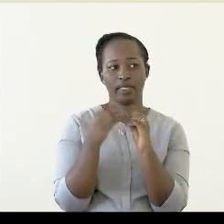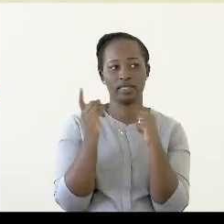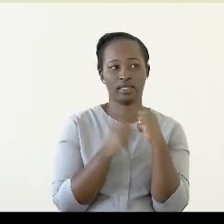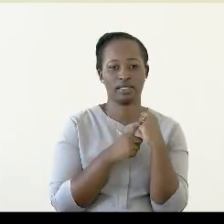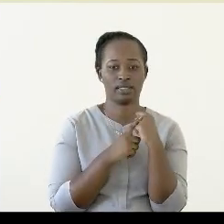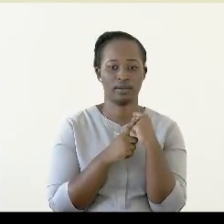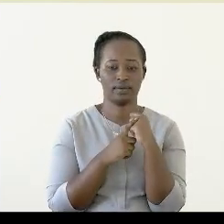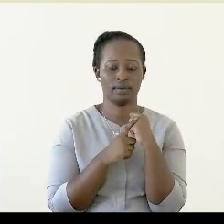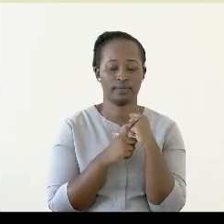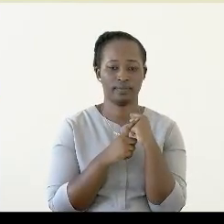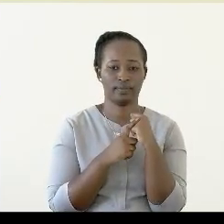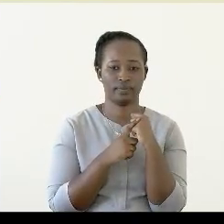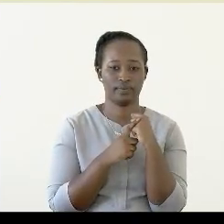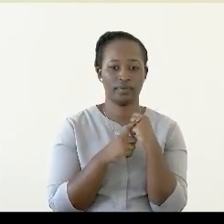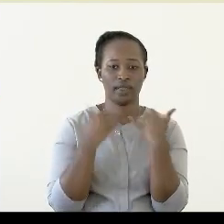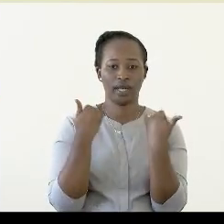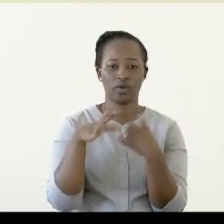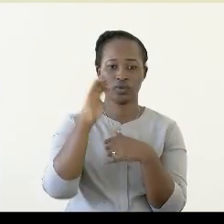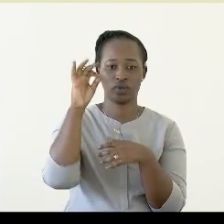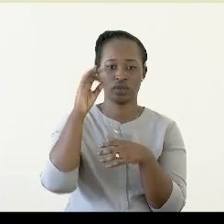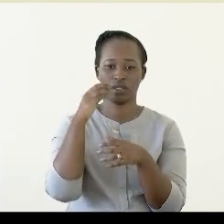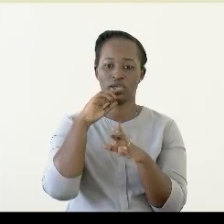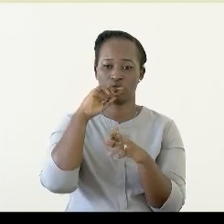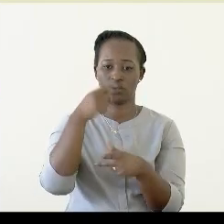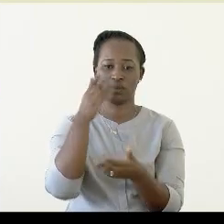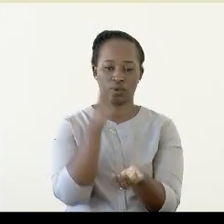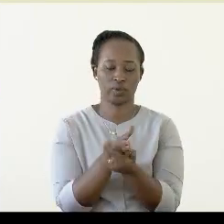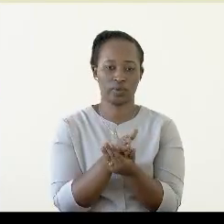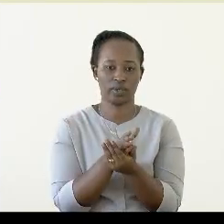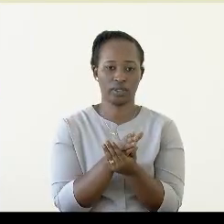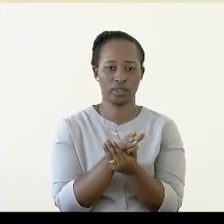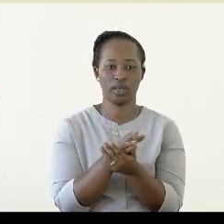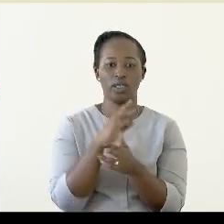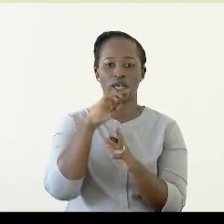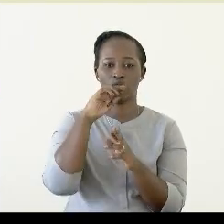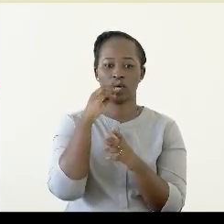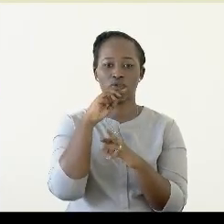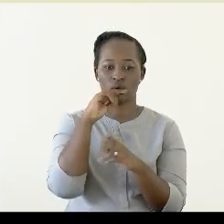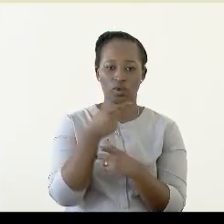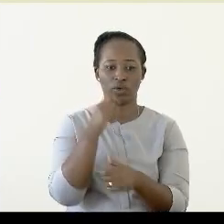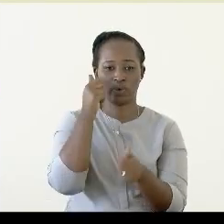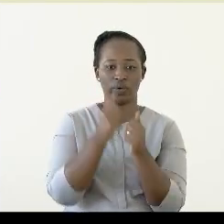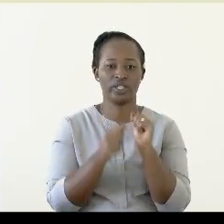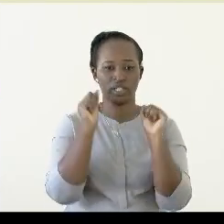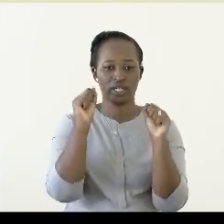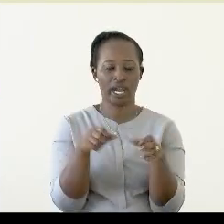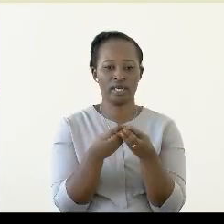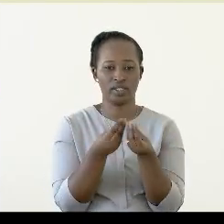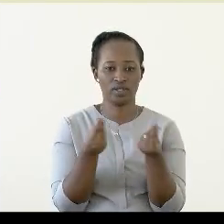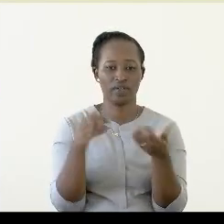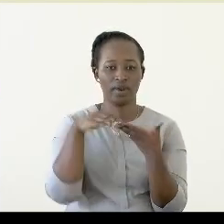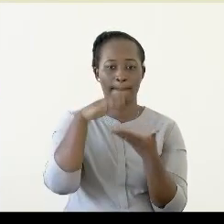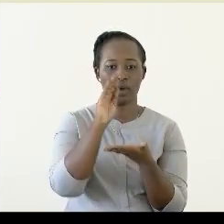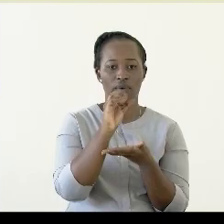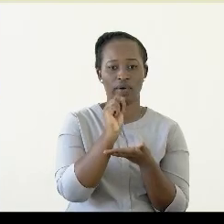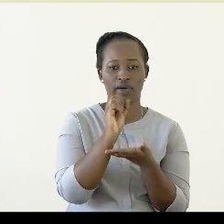6. So let us choose the right answer. A solution which can dissolve more solute at a